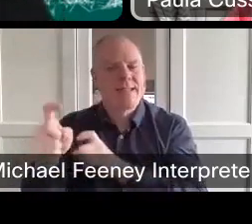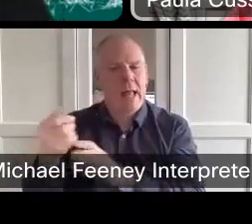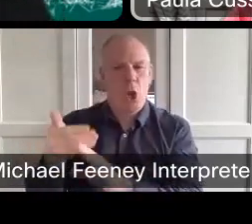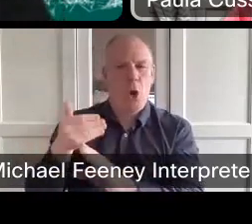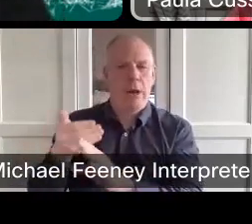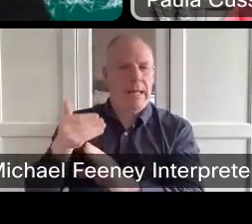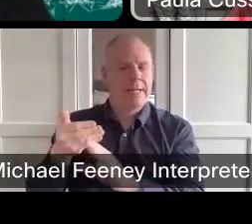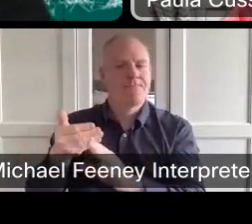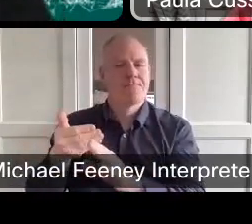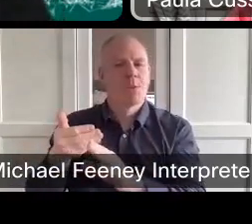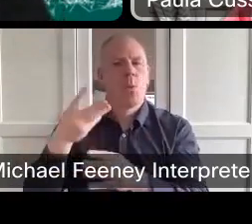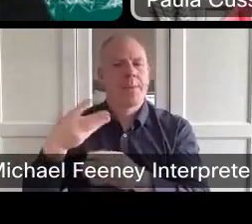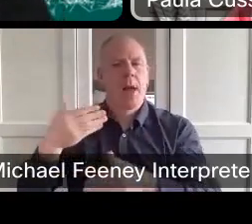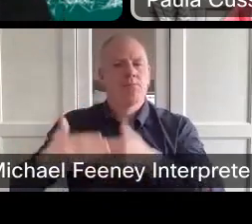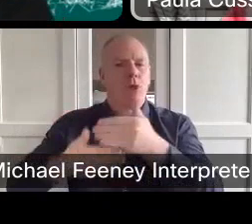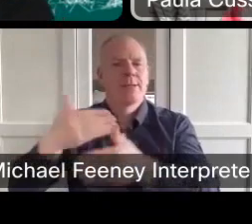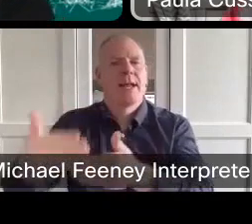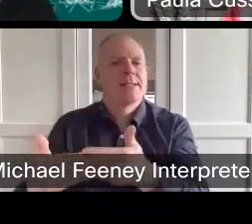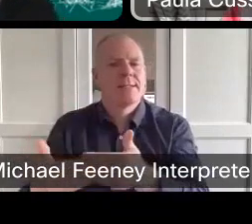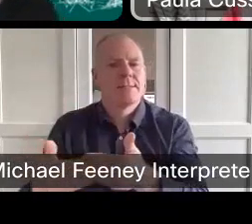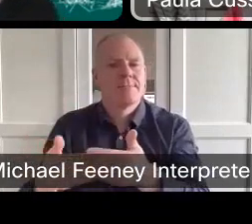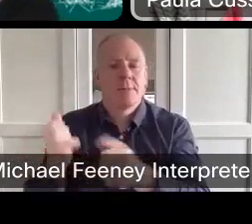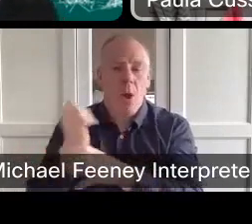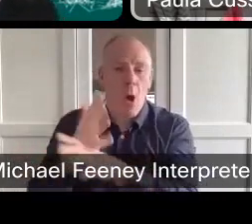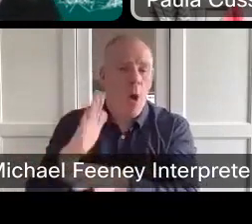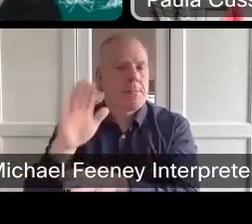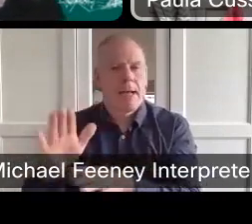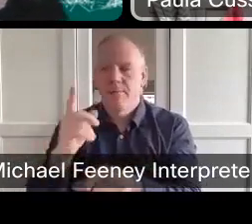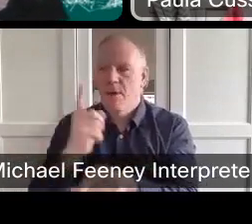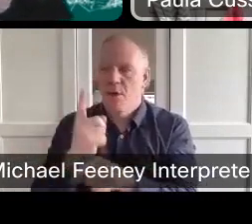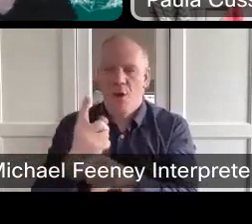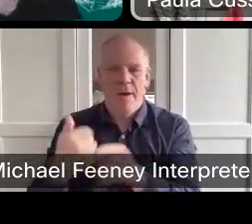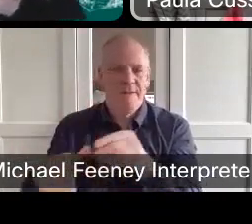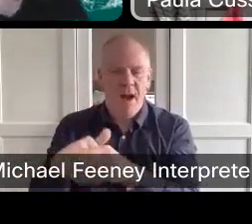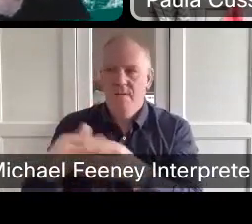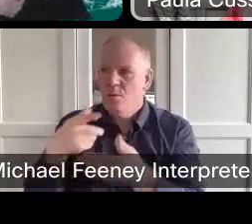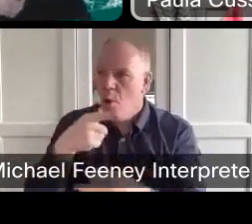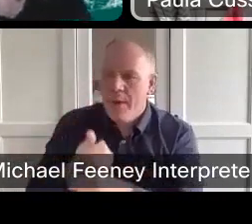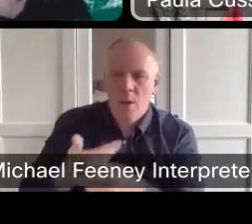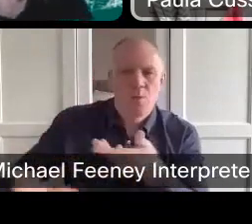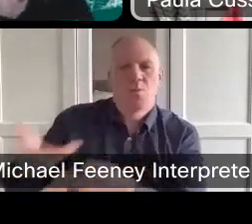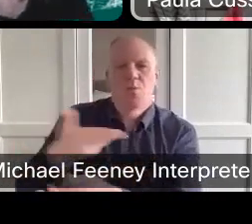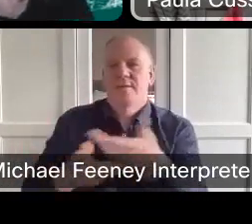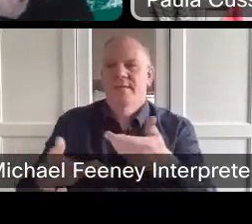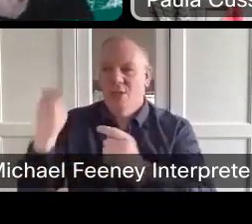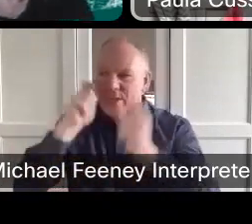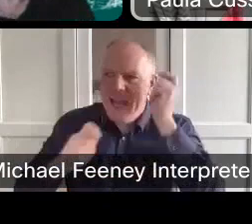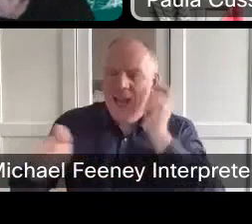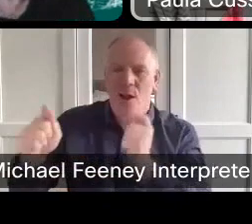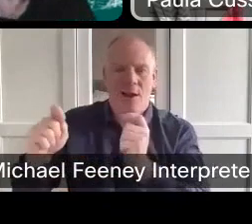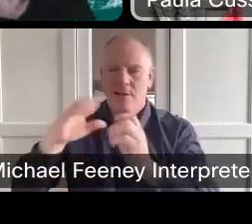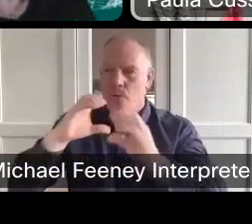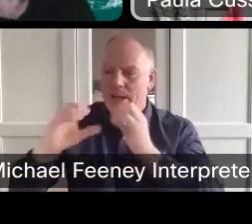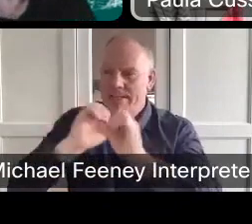journey, Juanita, and this is all to be stepped out, socialized, considered, and then communicated and